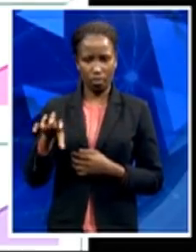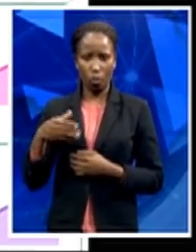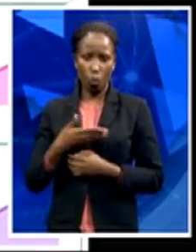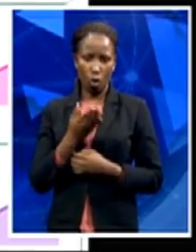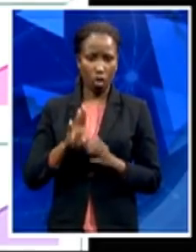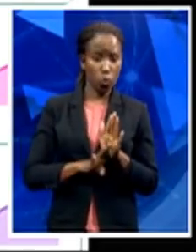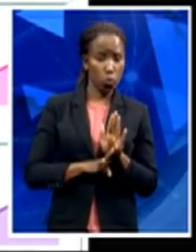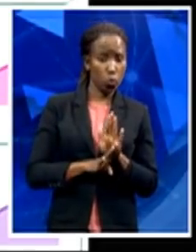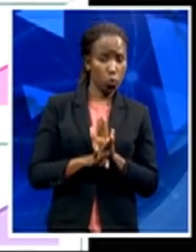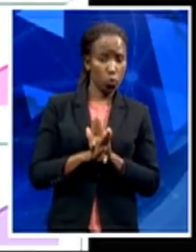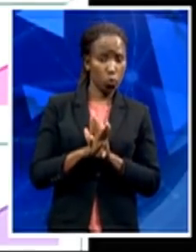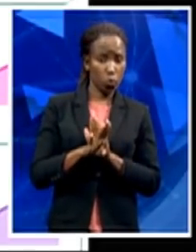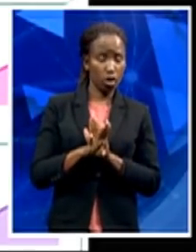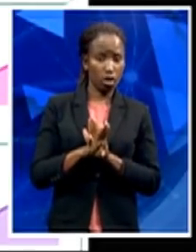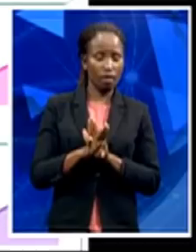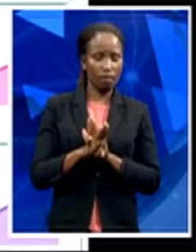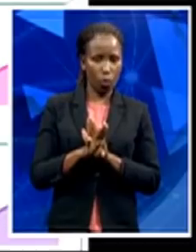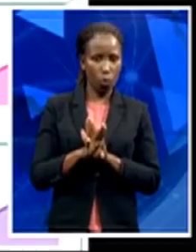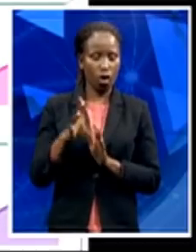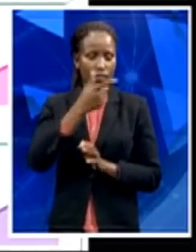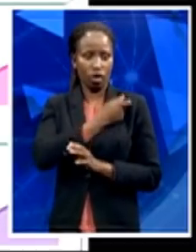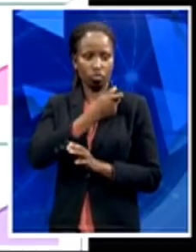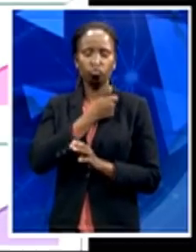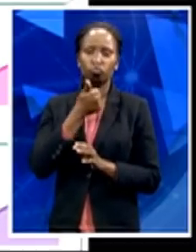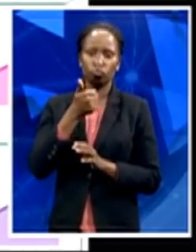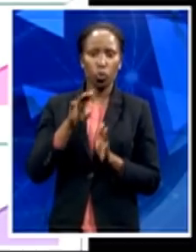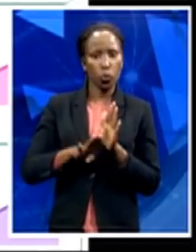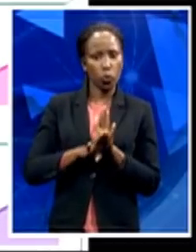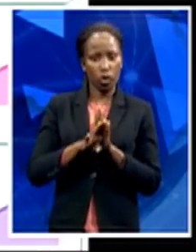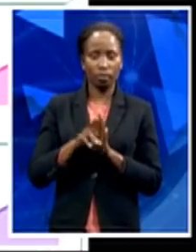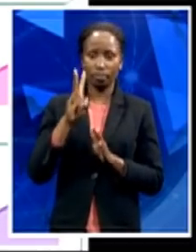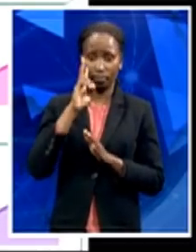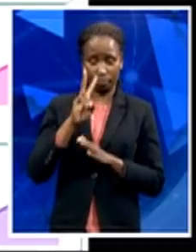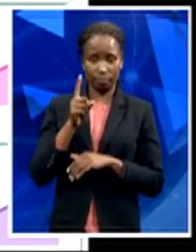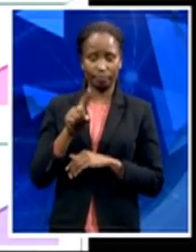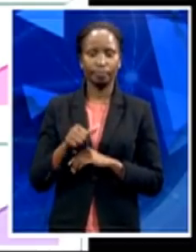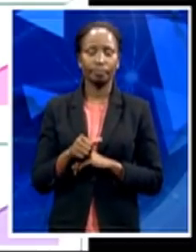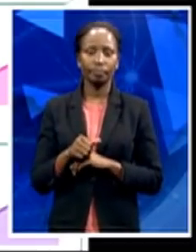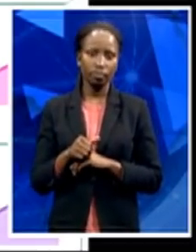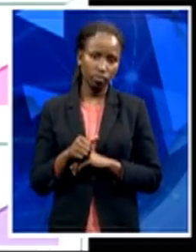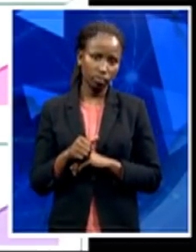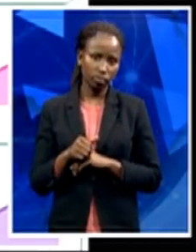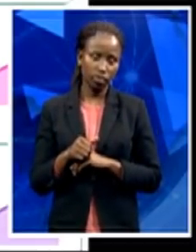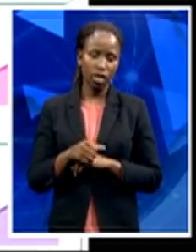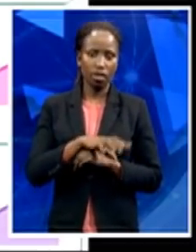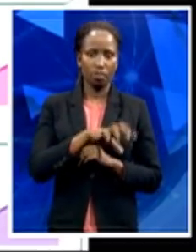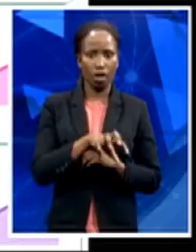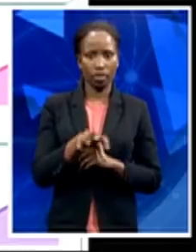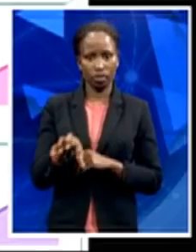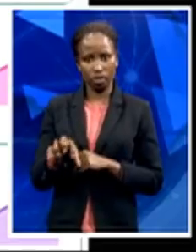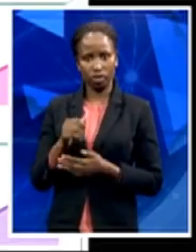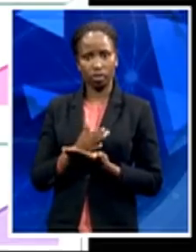can see in terms of the gradients that the provinces, some of them started